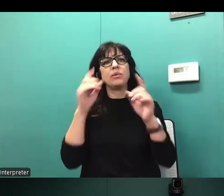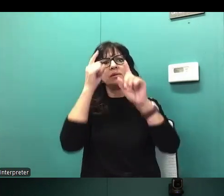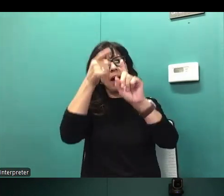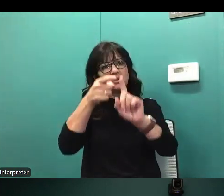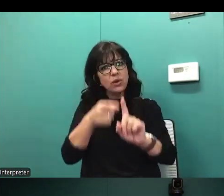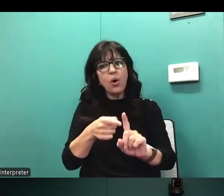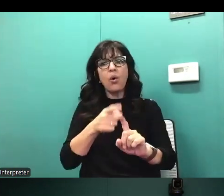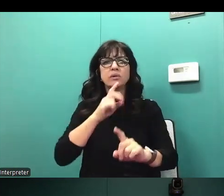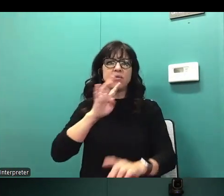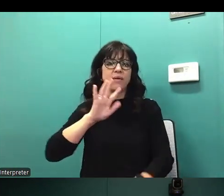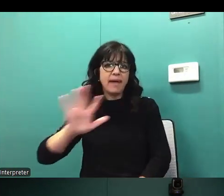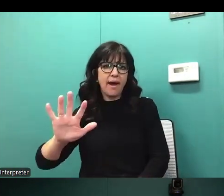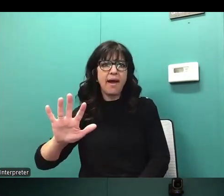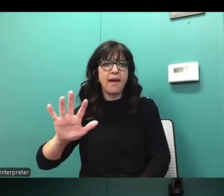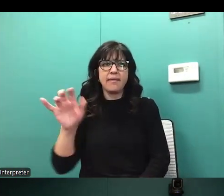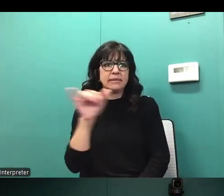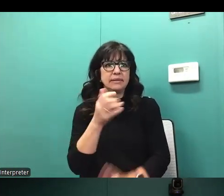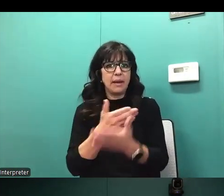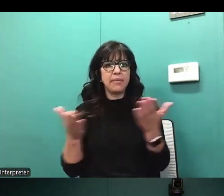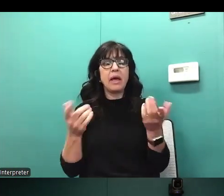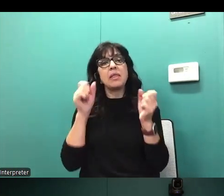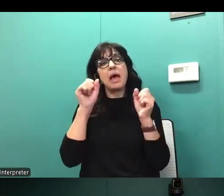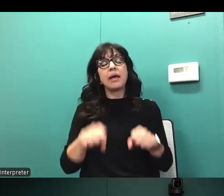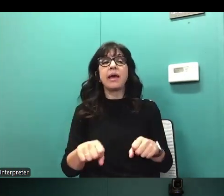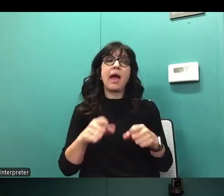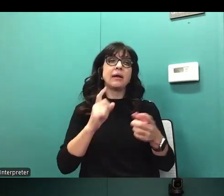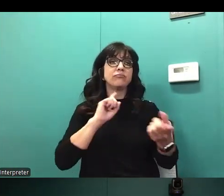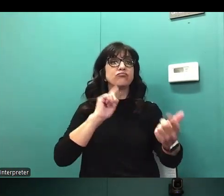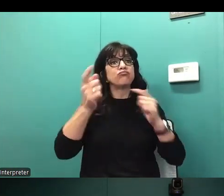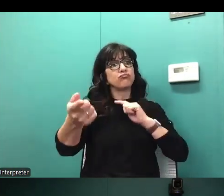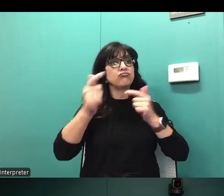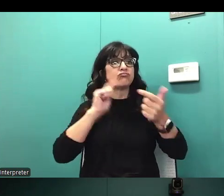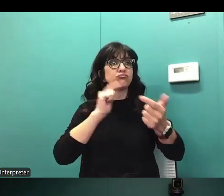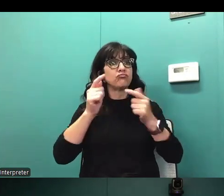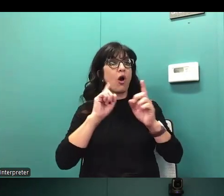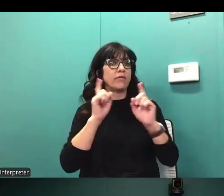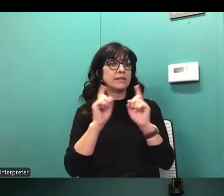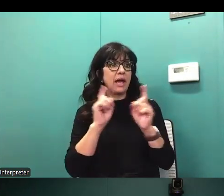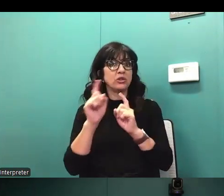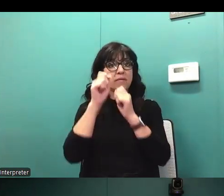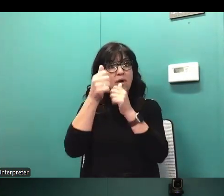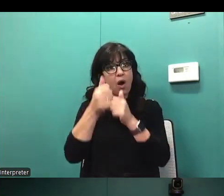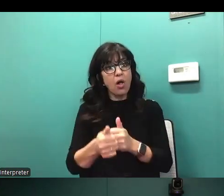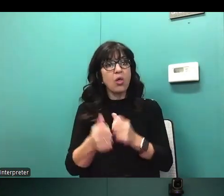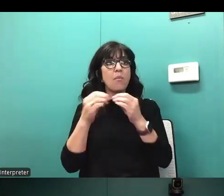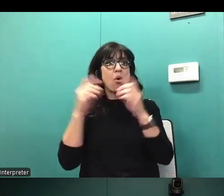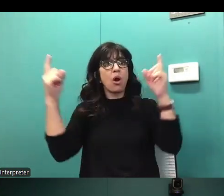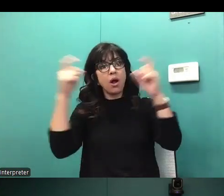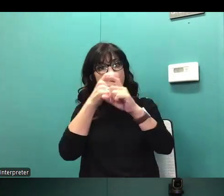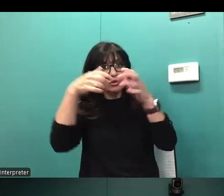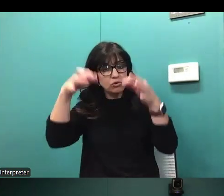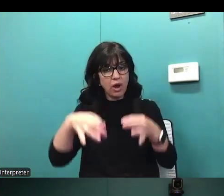you know, at 4 to 5. And, you know, like they're able to keep a conversation going. They can follow like more complex